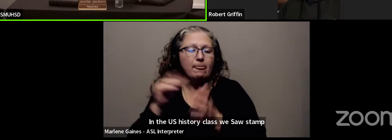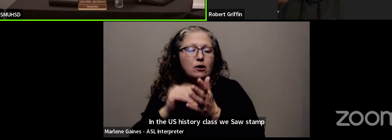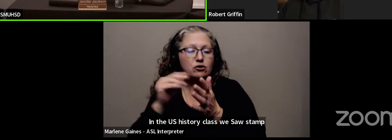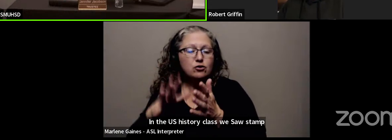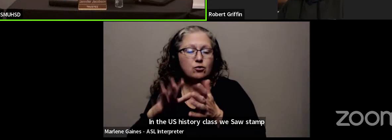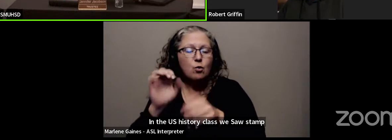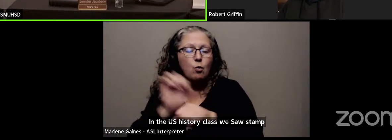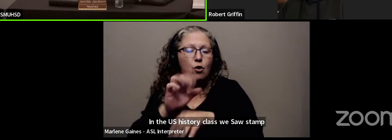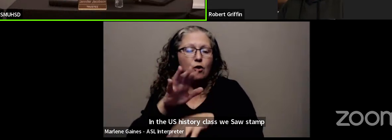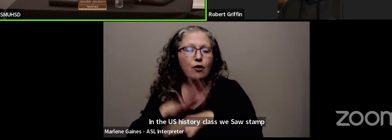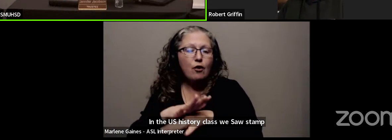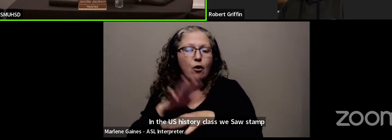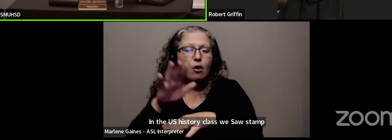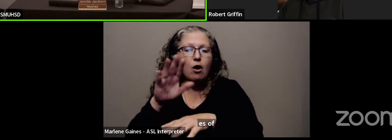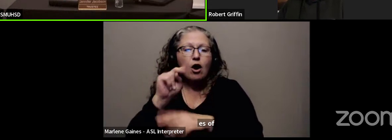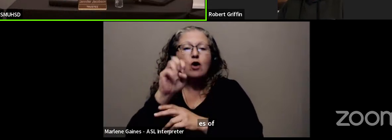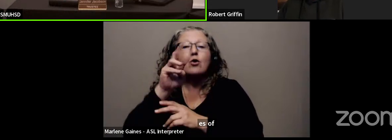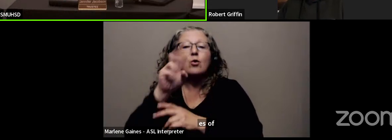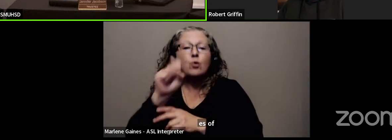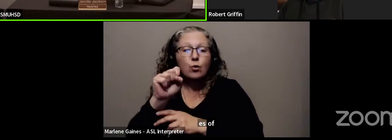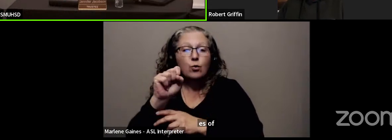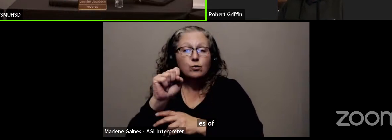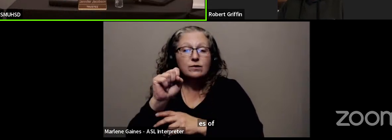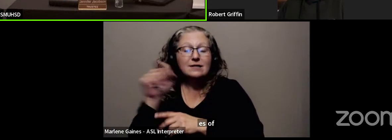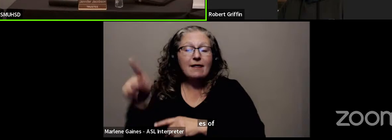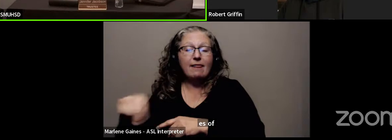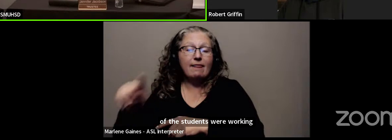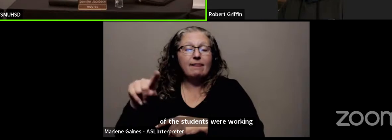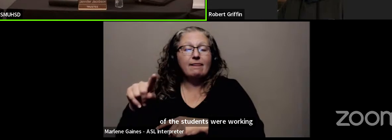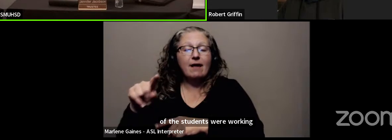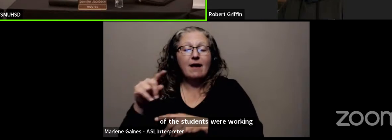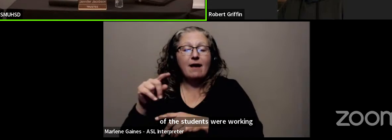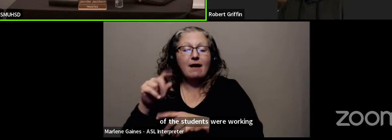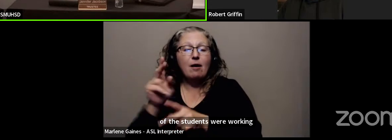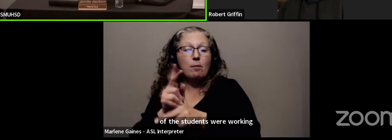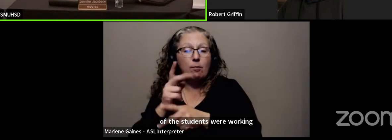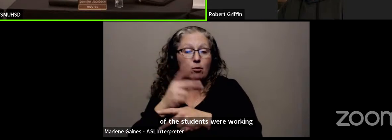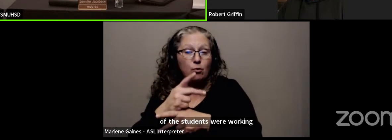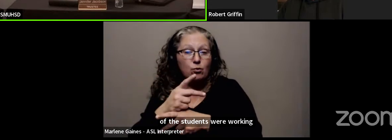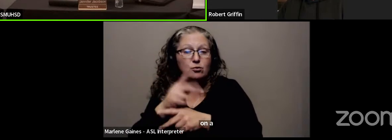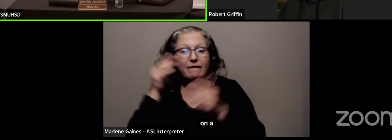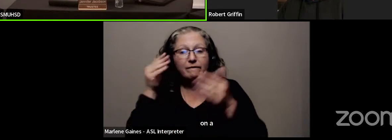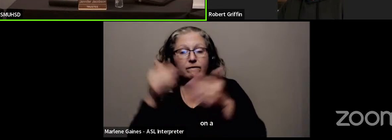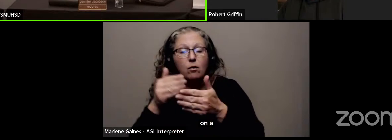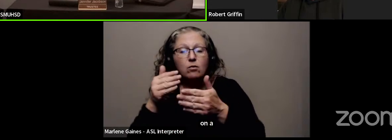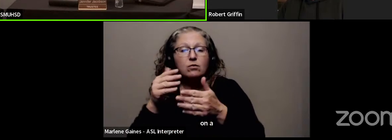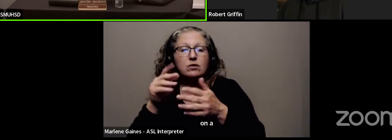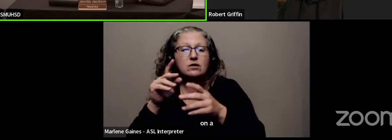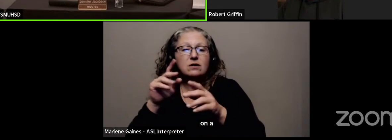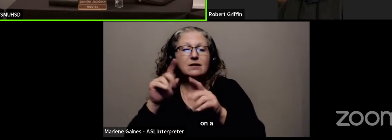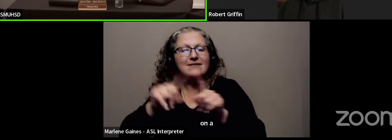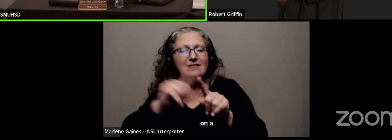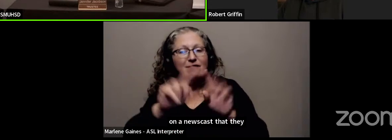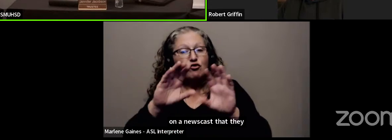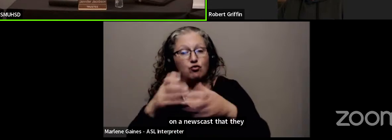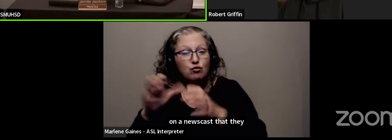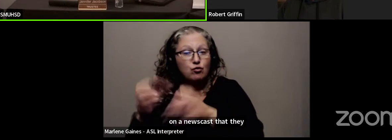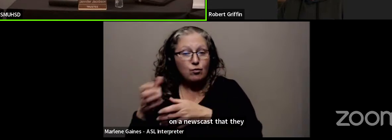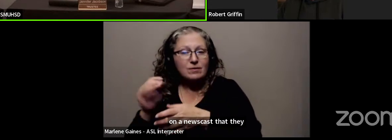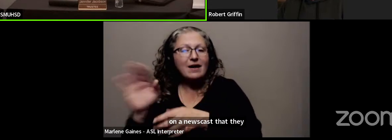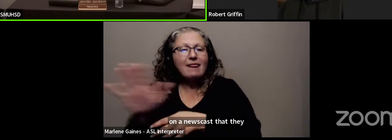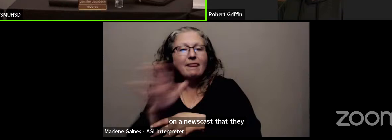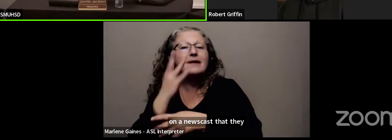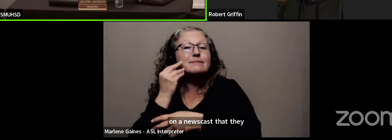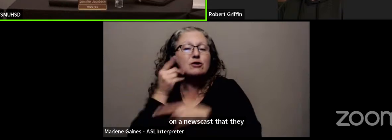were working on a newscast that they produced, focusing on different groups and their experiences